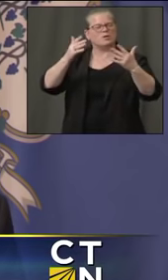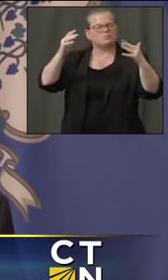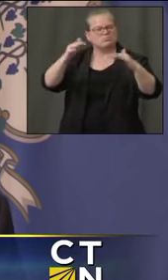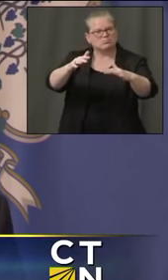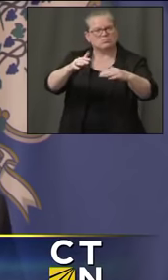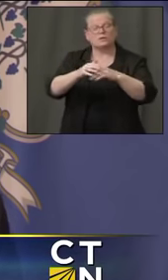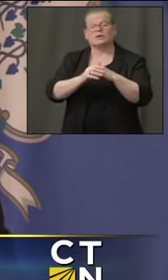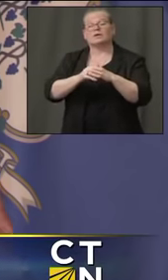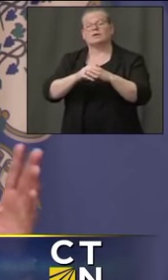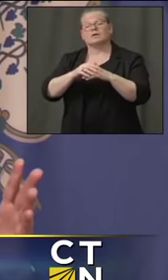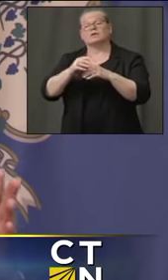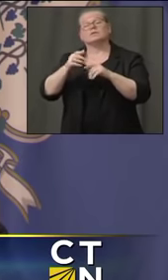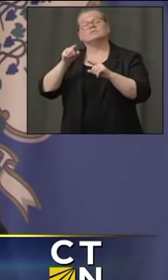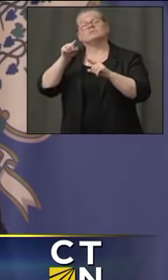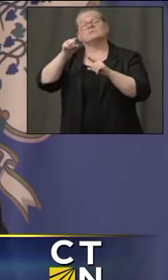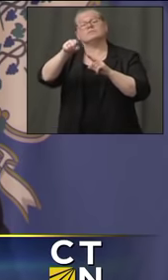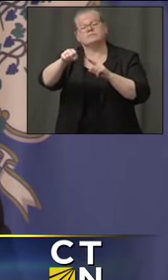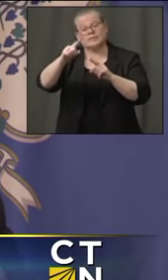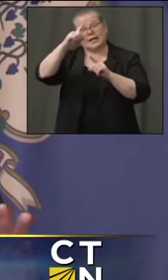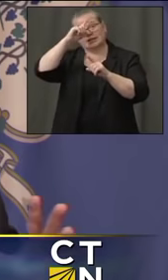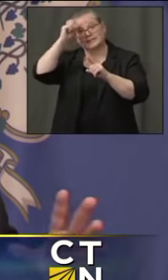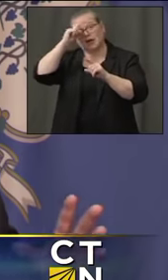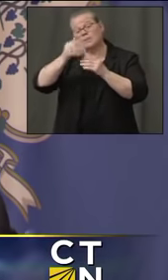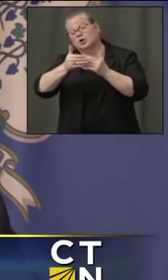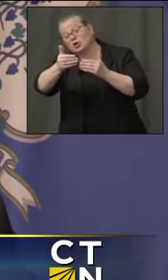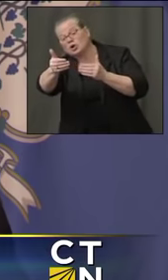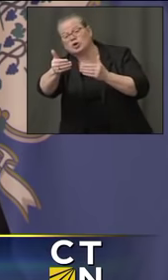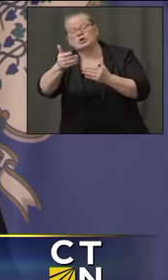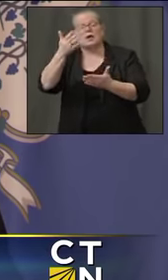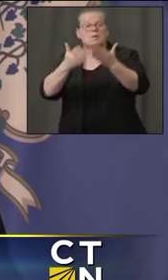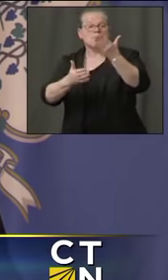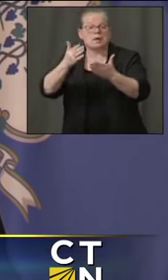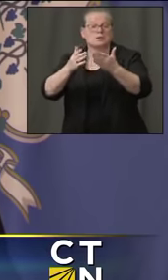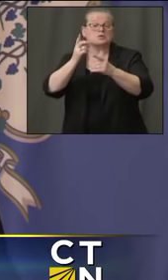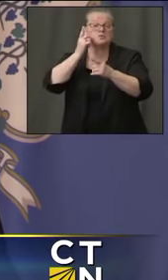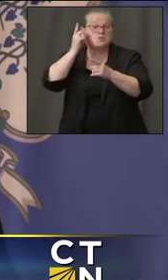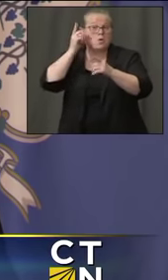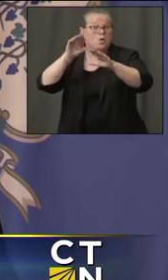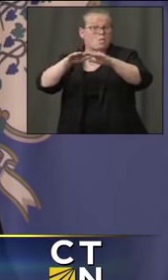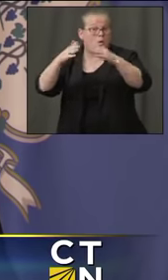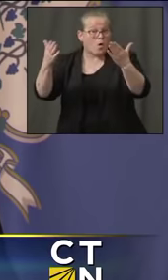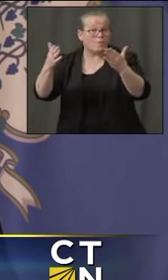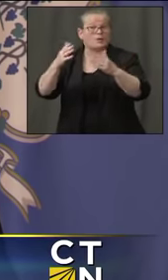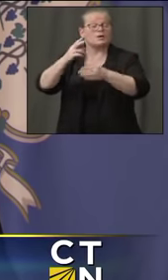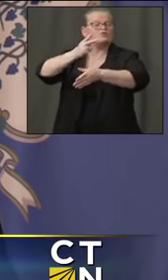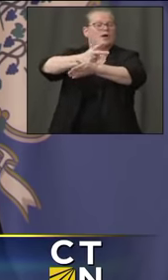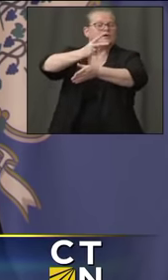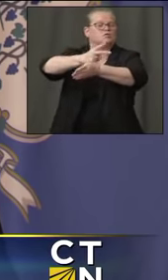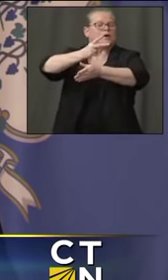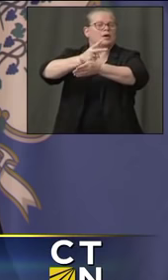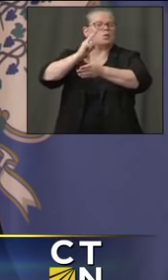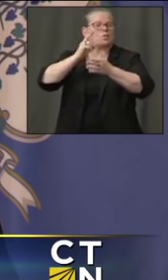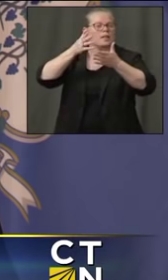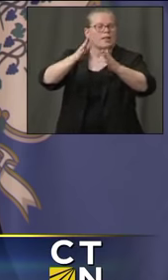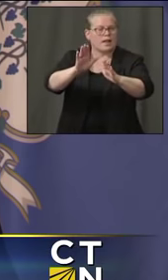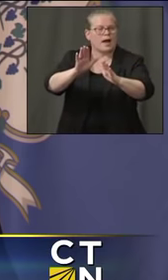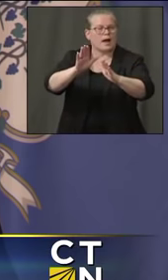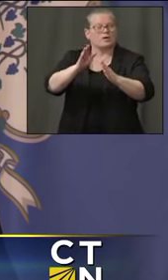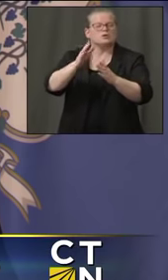would be the ones most likely to be in the residence hall. So you can see how we're trying to phase that in over time. What was the other